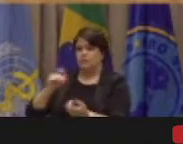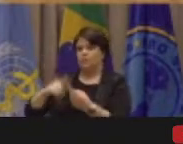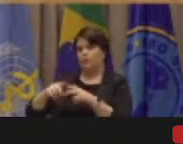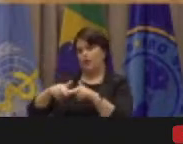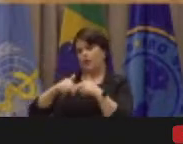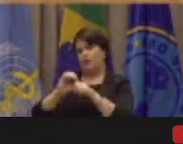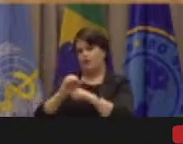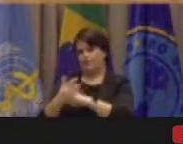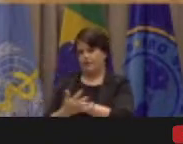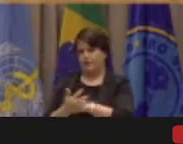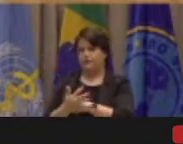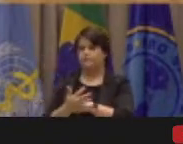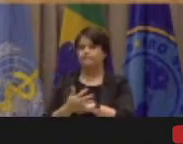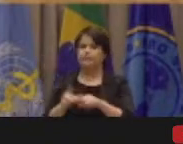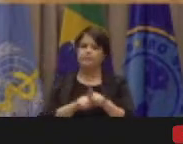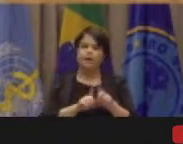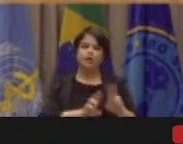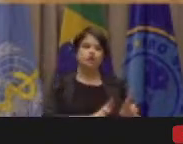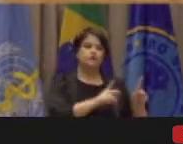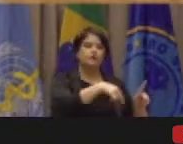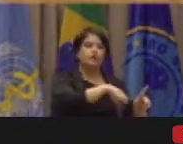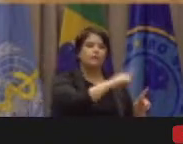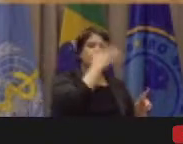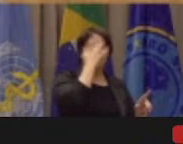in the network by COVID,